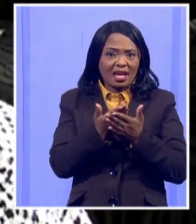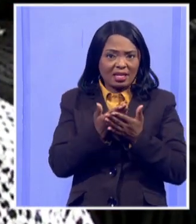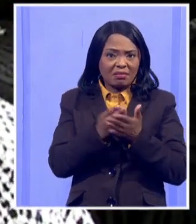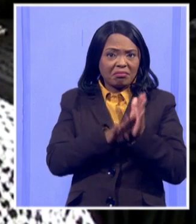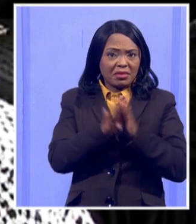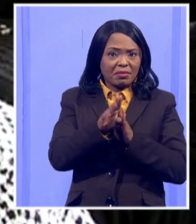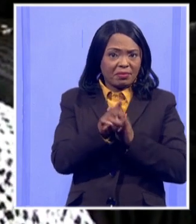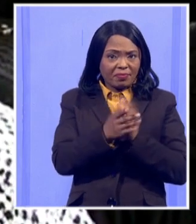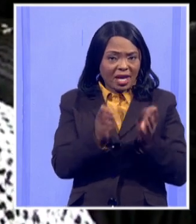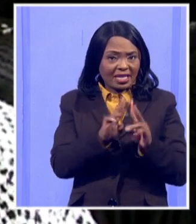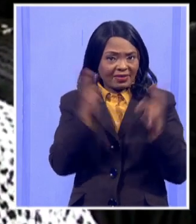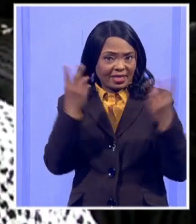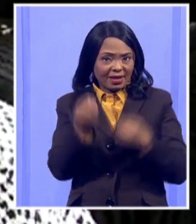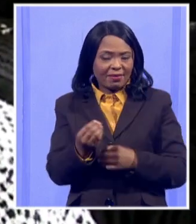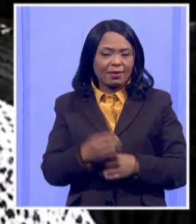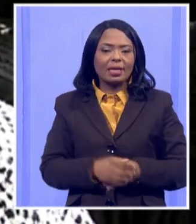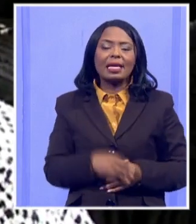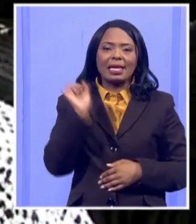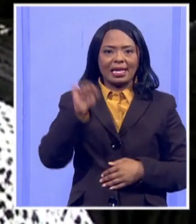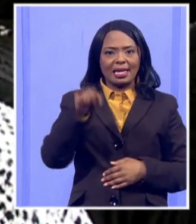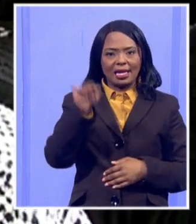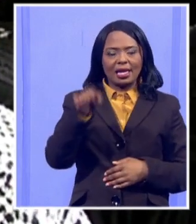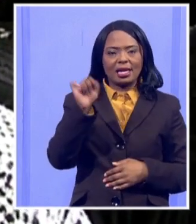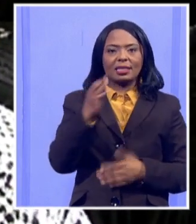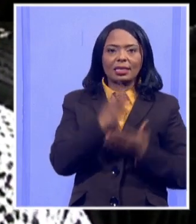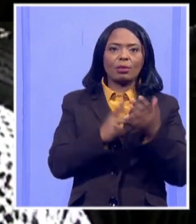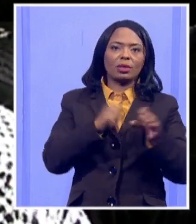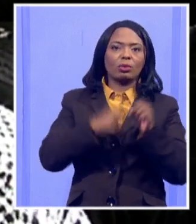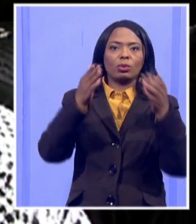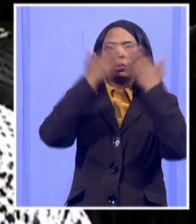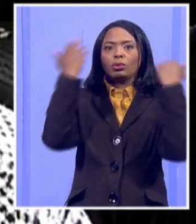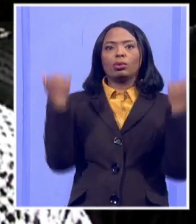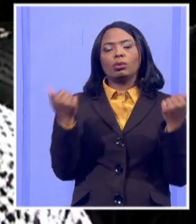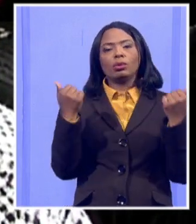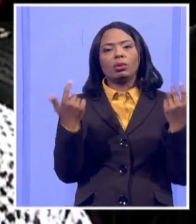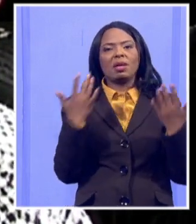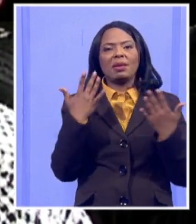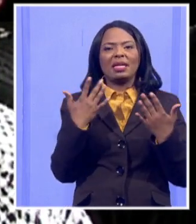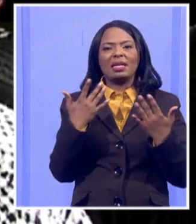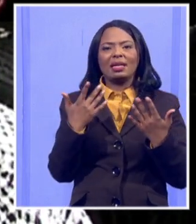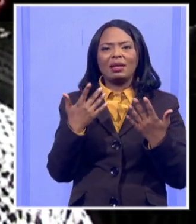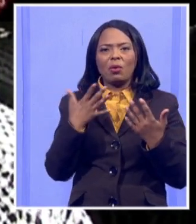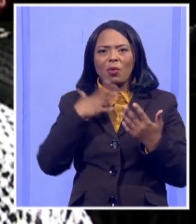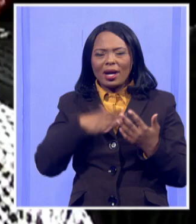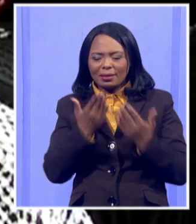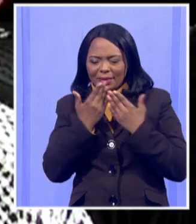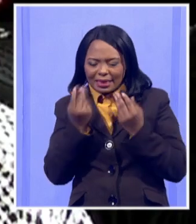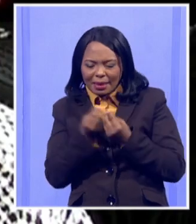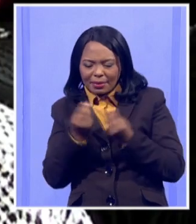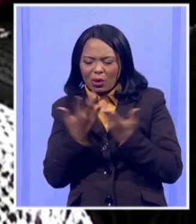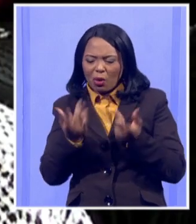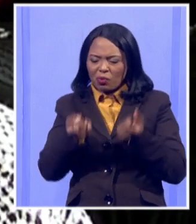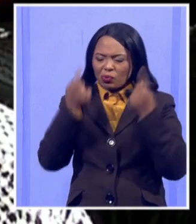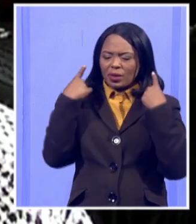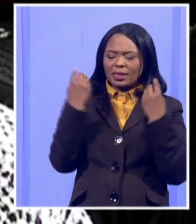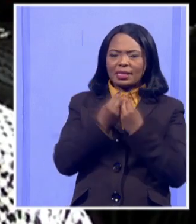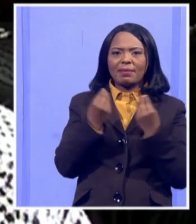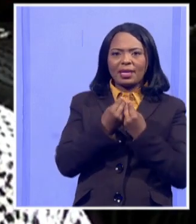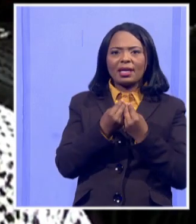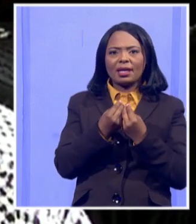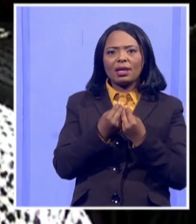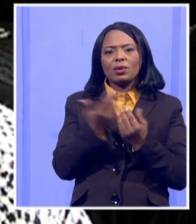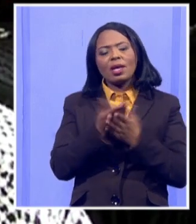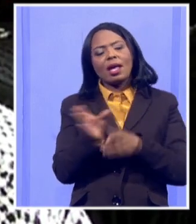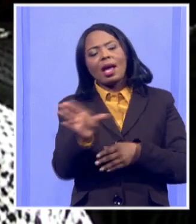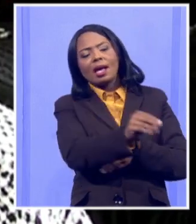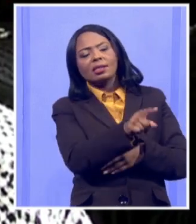difference, because not knowing when you struggle with something, then you can ask someone that's